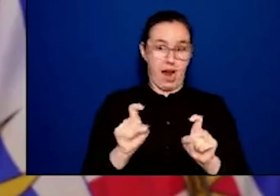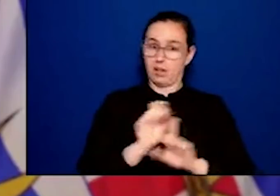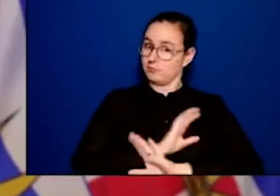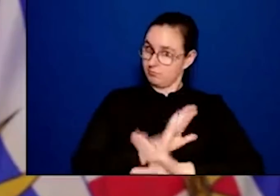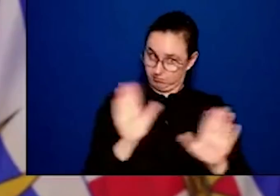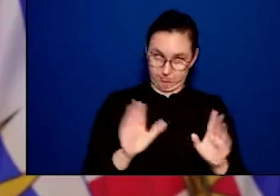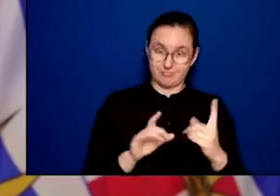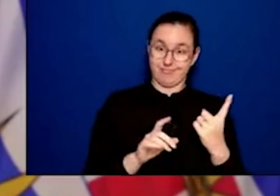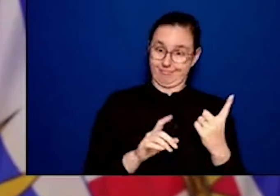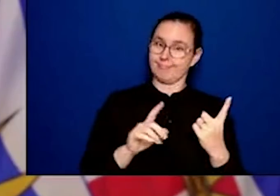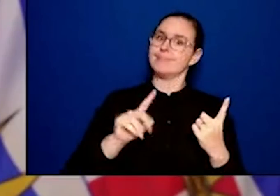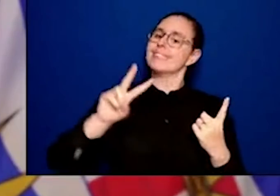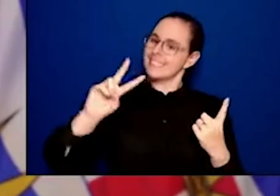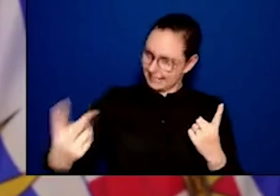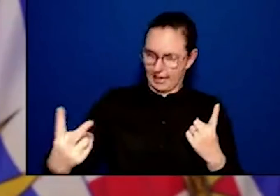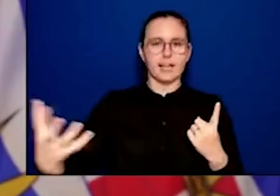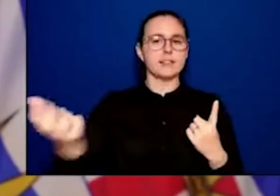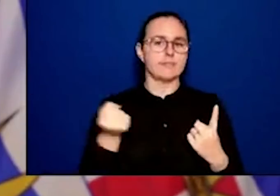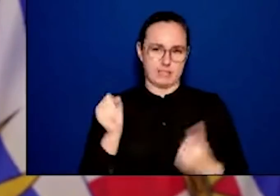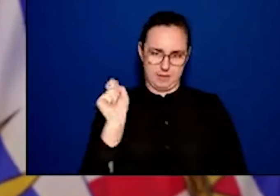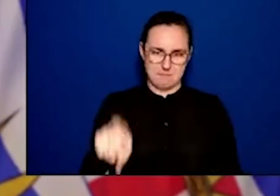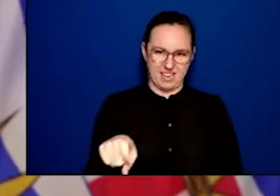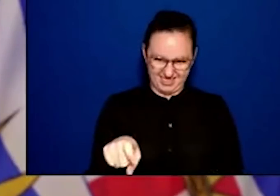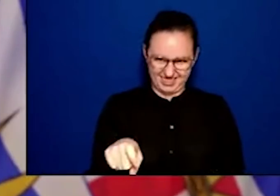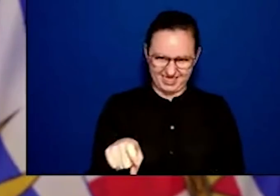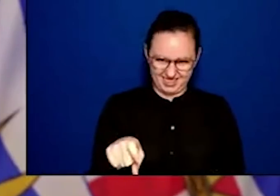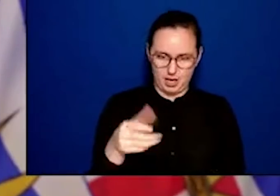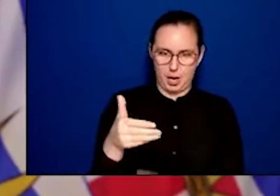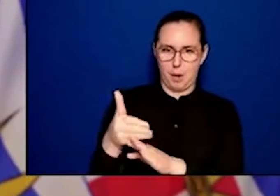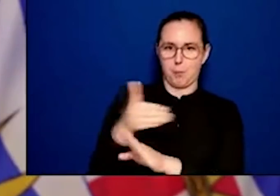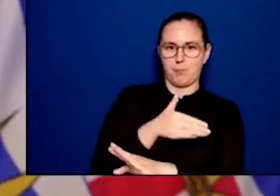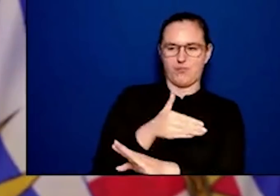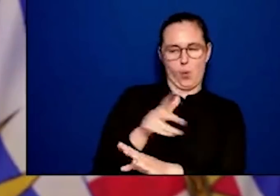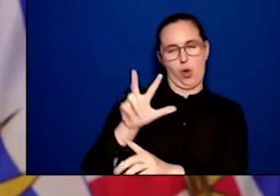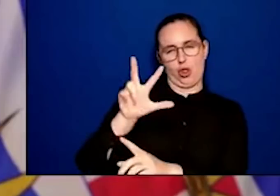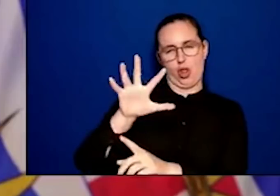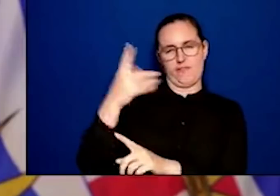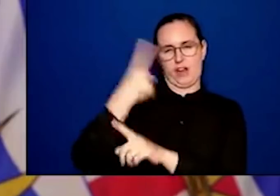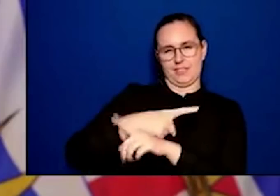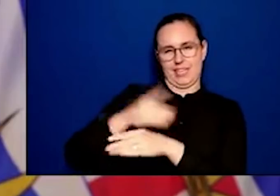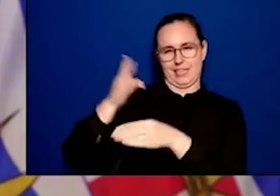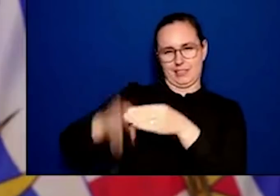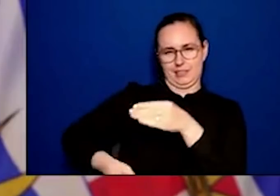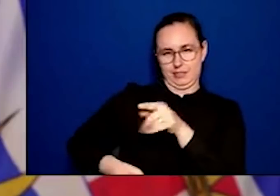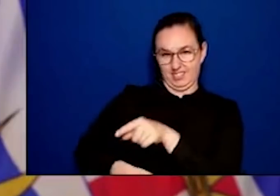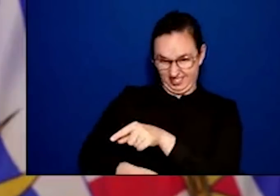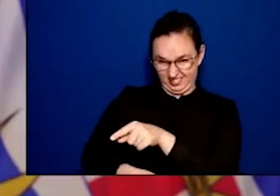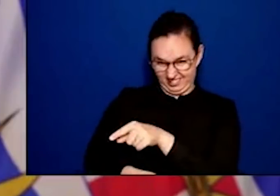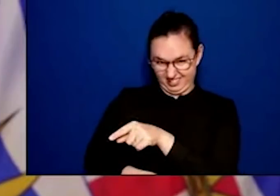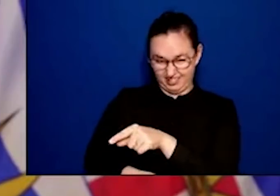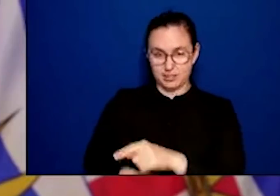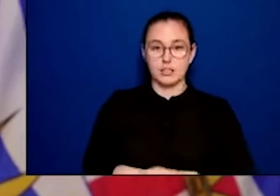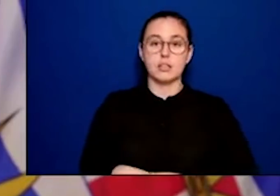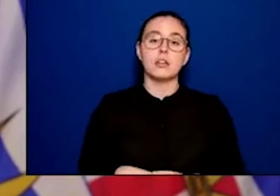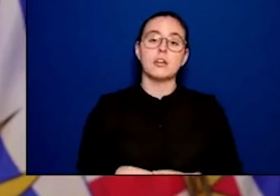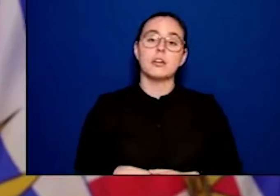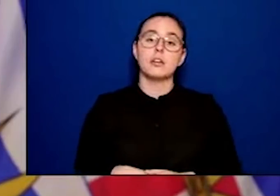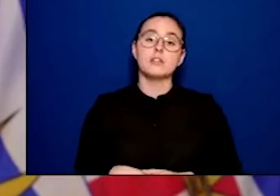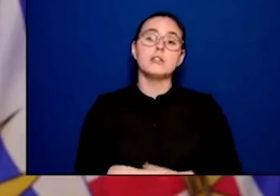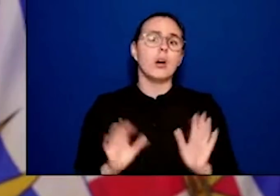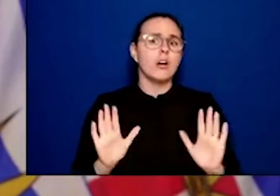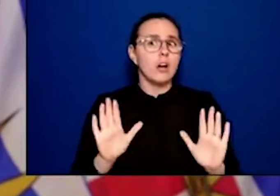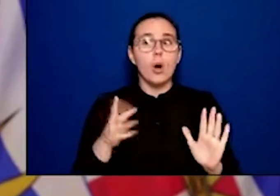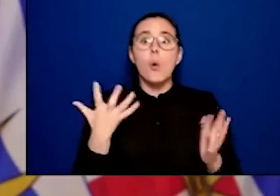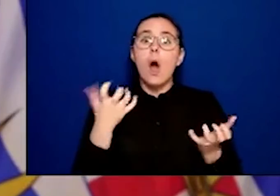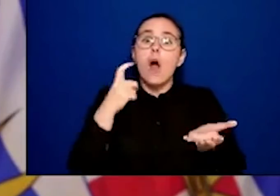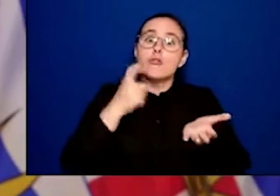dose by 35 days after their first dose. This is recognizing that it is important for us to have